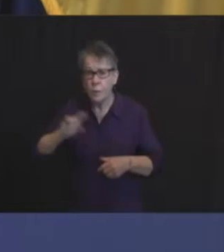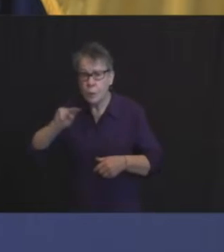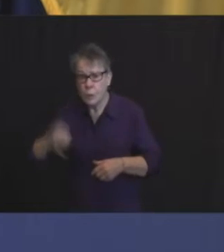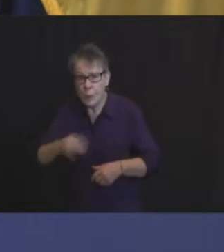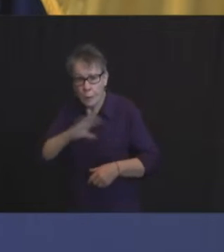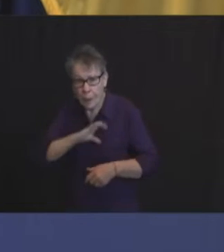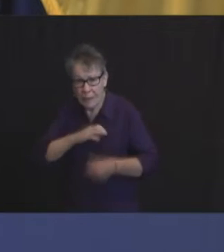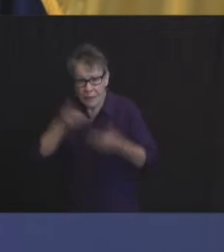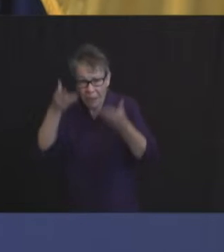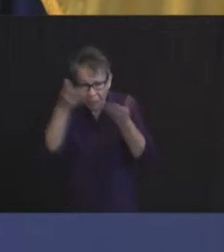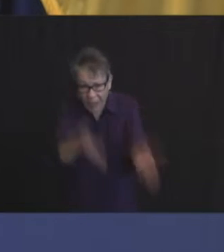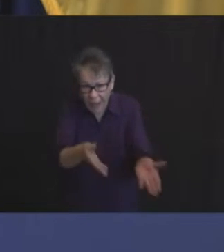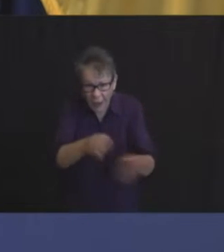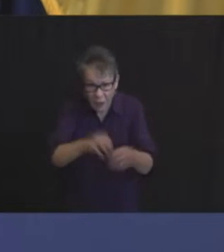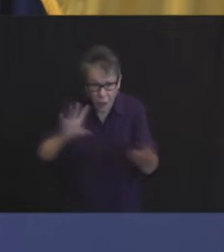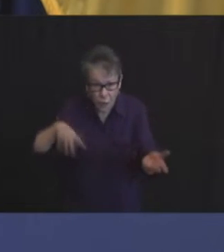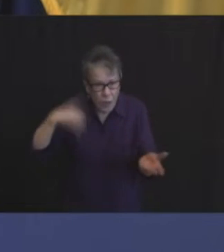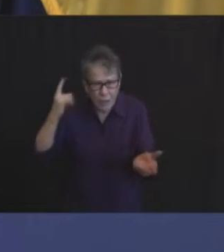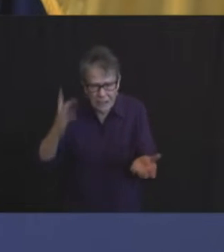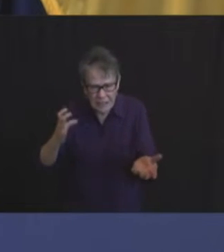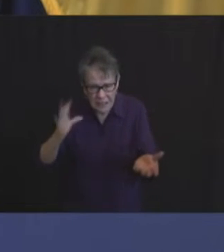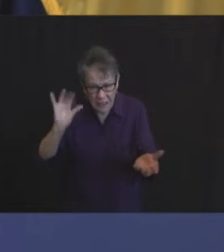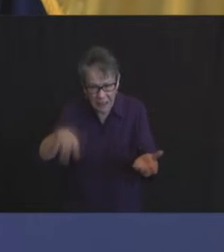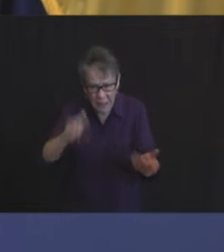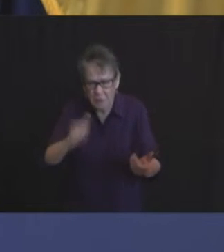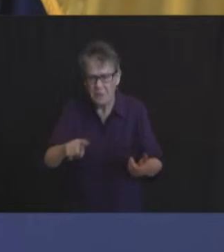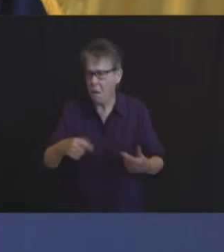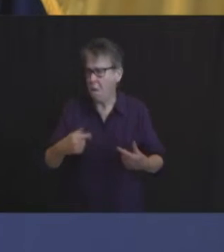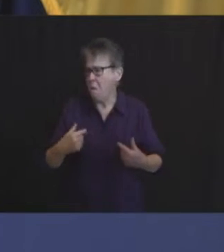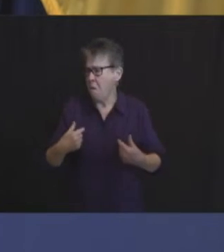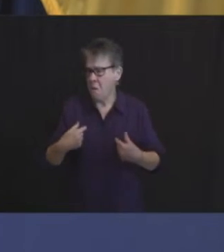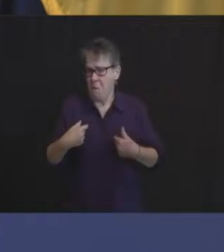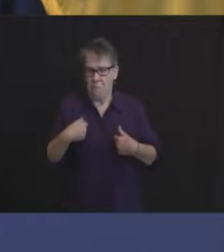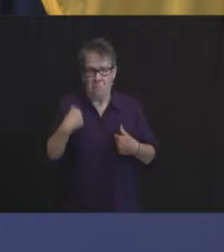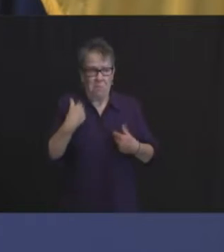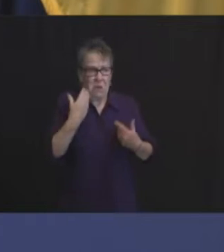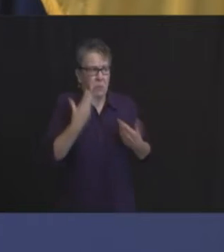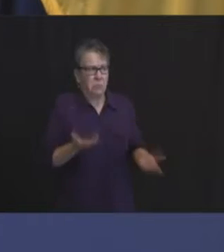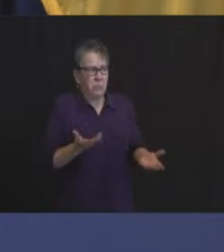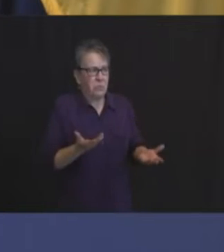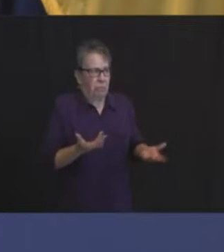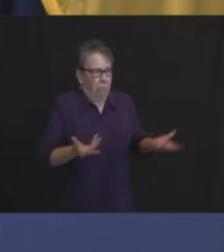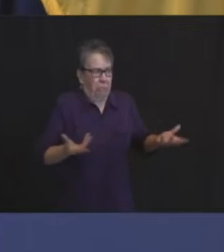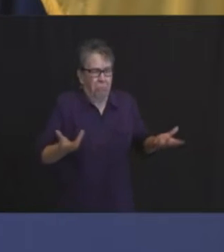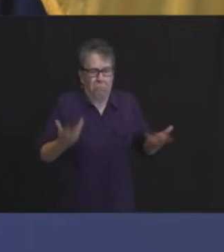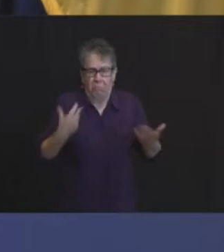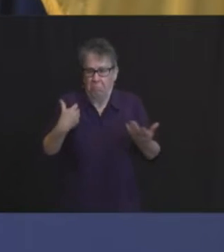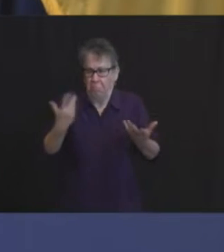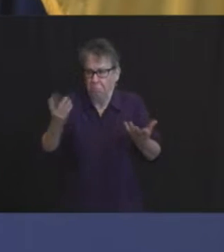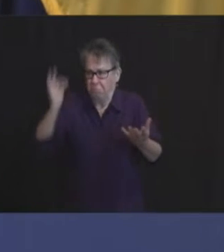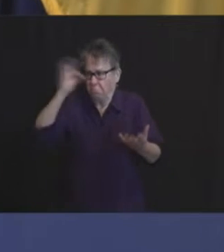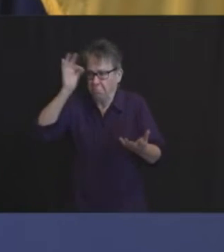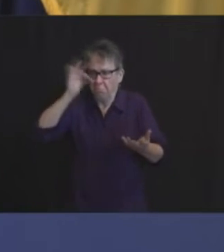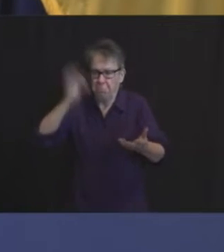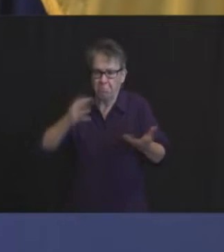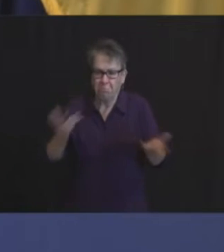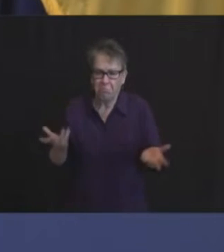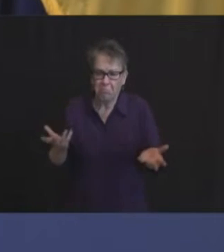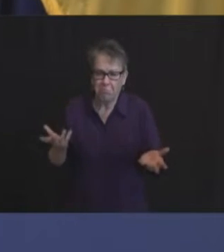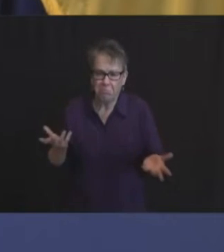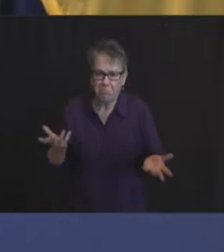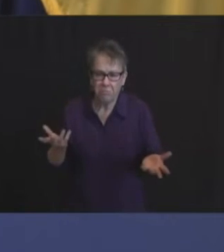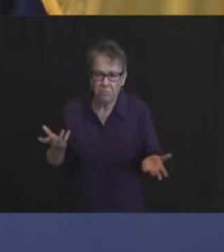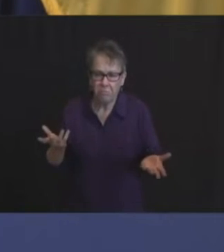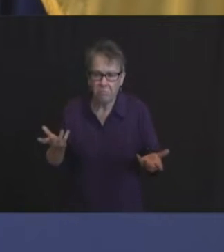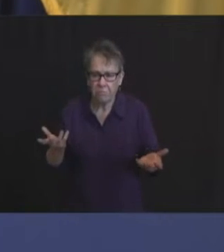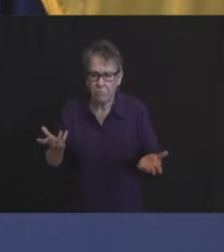you should weigh in, or Jared, I don't want you to think to say that when I say things like all steps are being taken, that